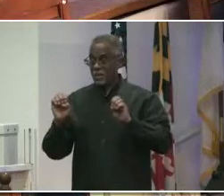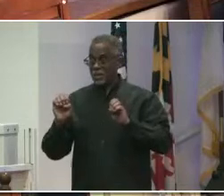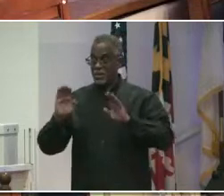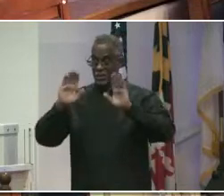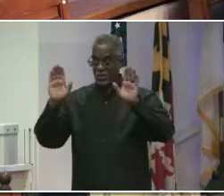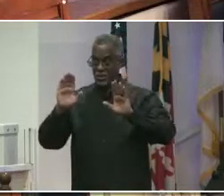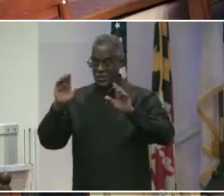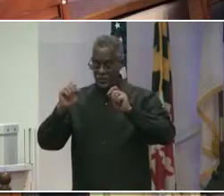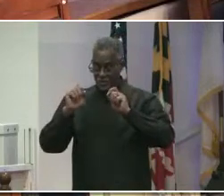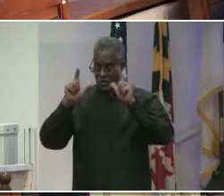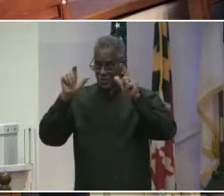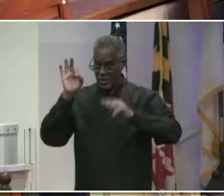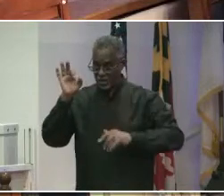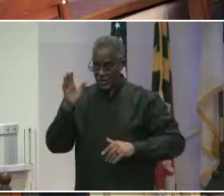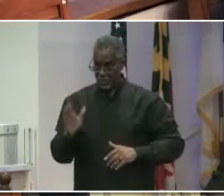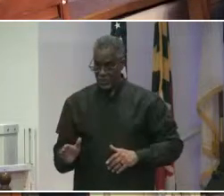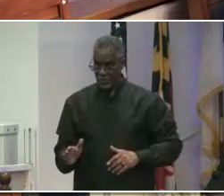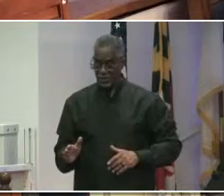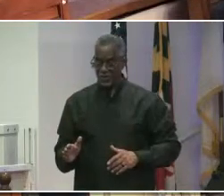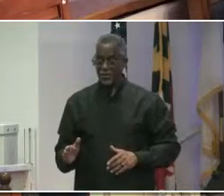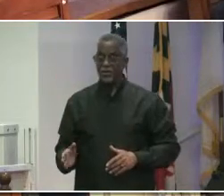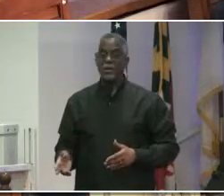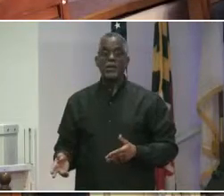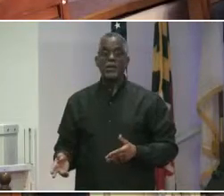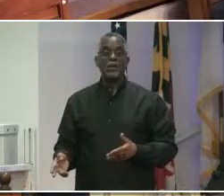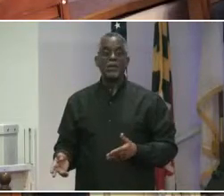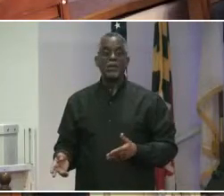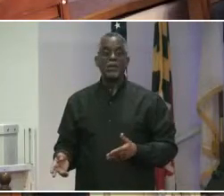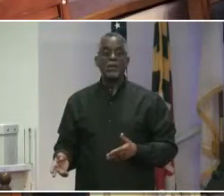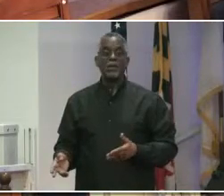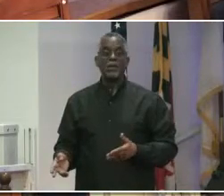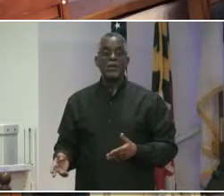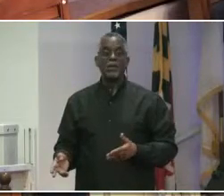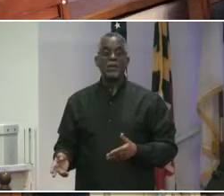amen, amen. But listen, sign up.